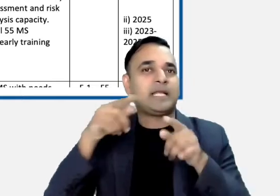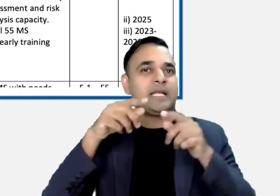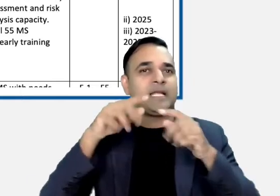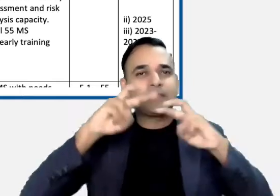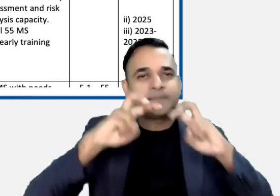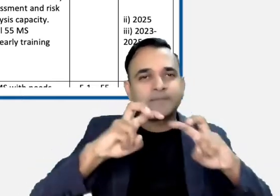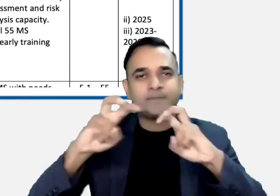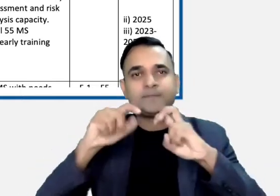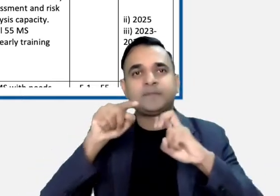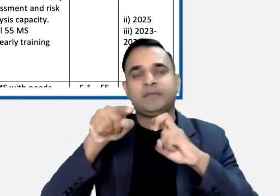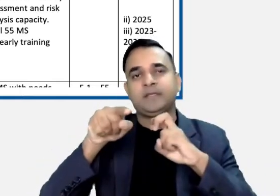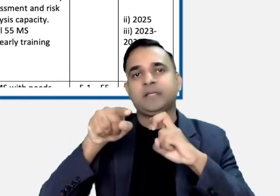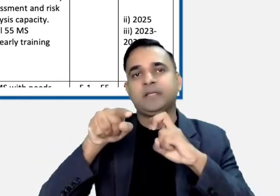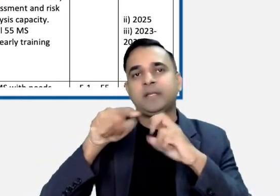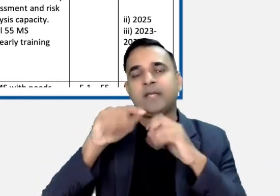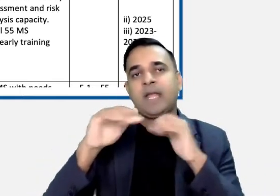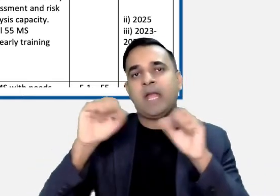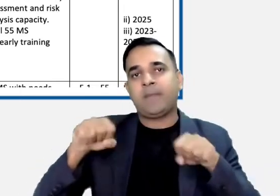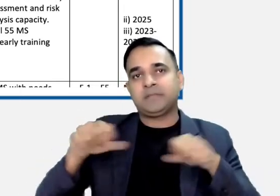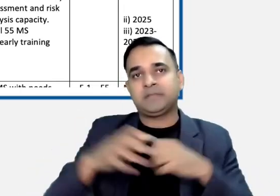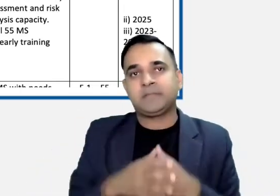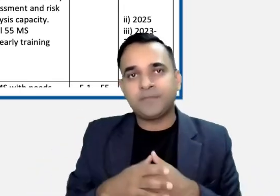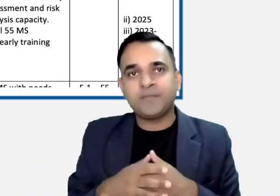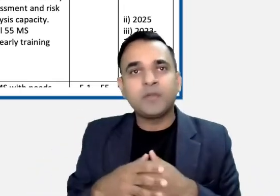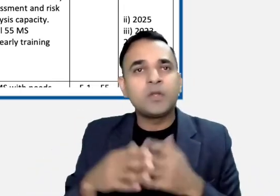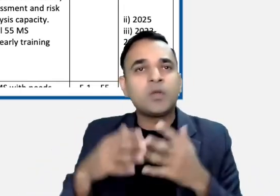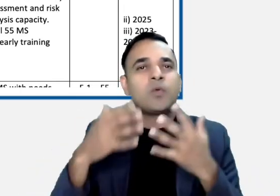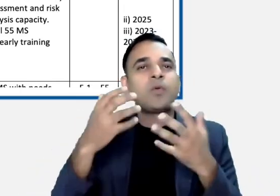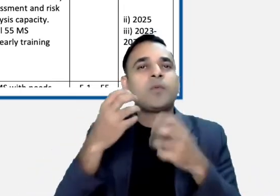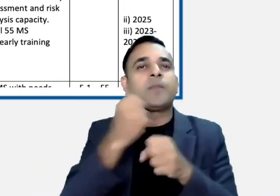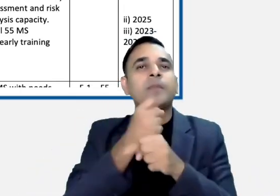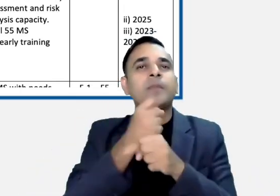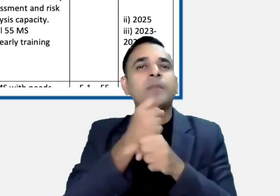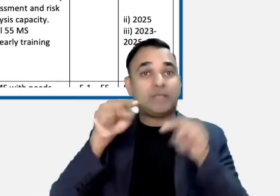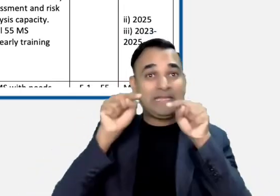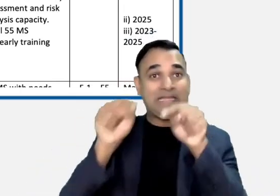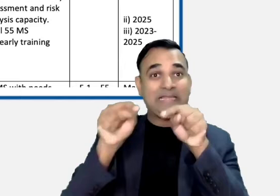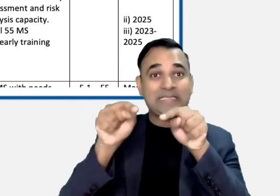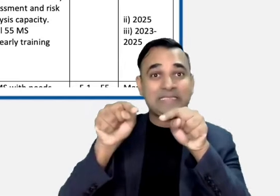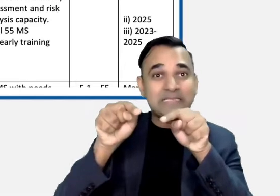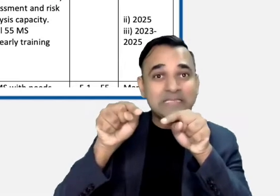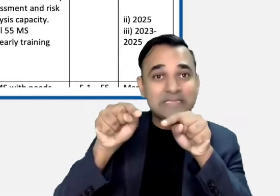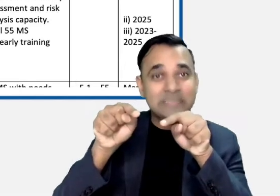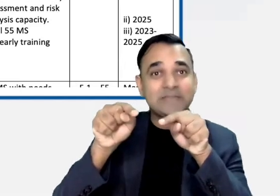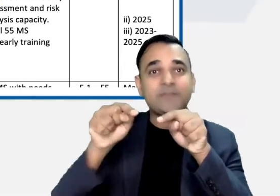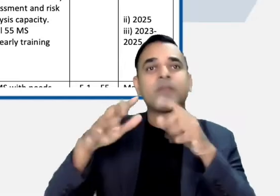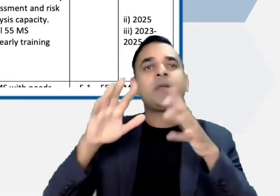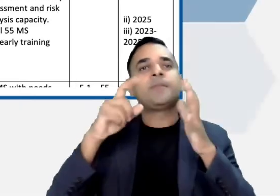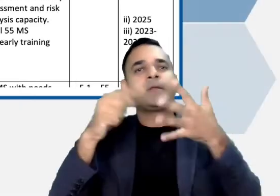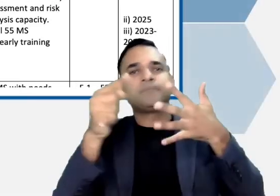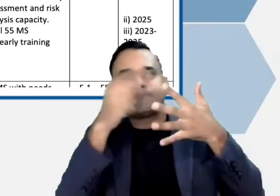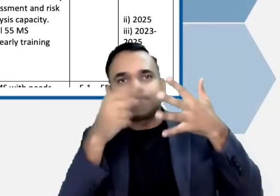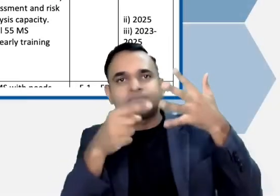need to ensure that all member states, all the 55 member states are targeted as well through yearly training. So that is just